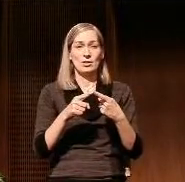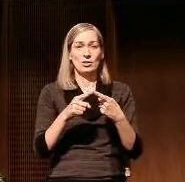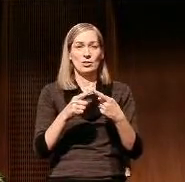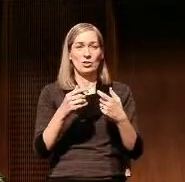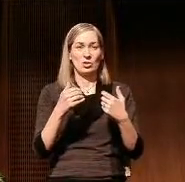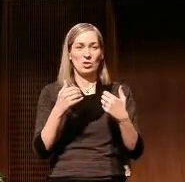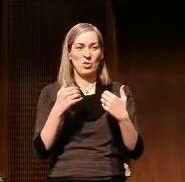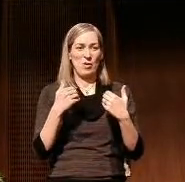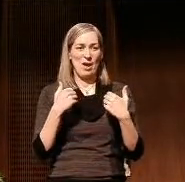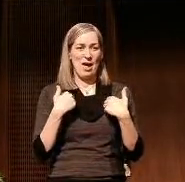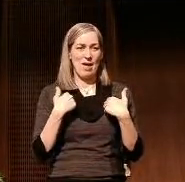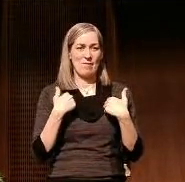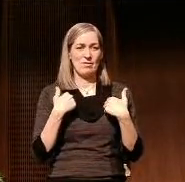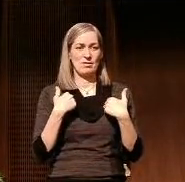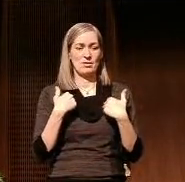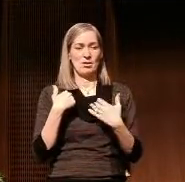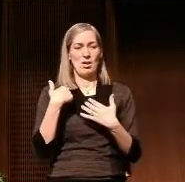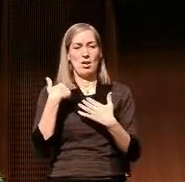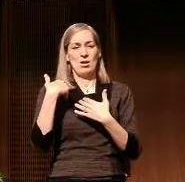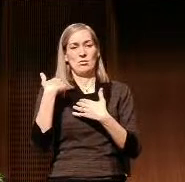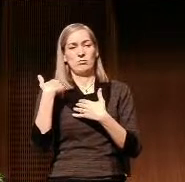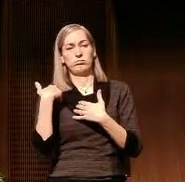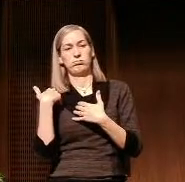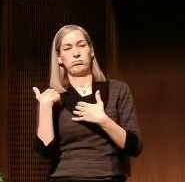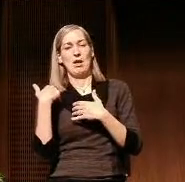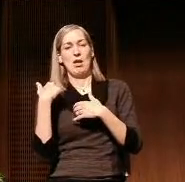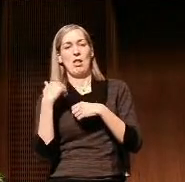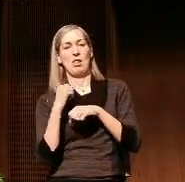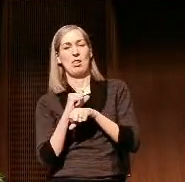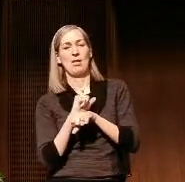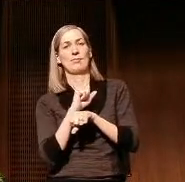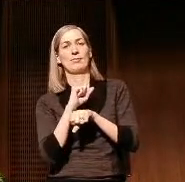that laborious part of life,